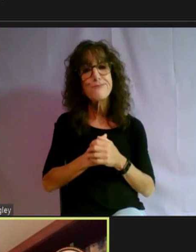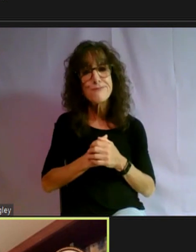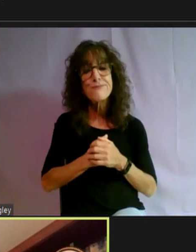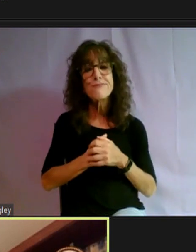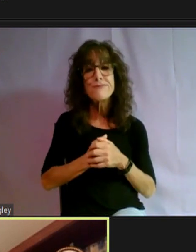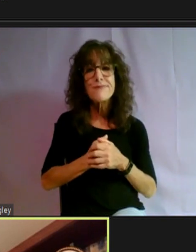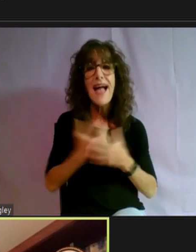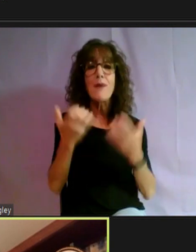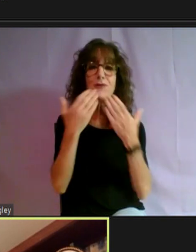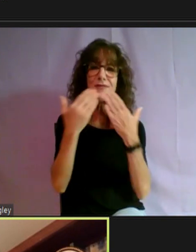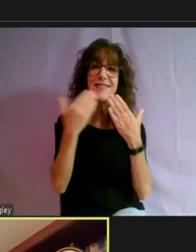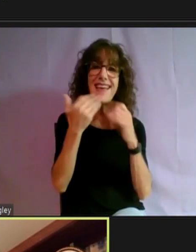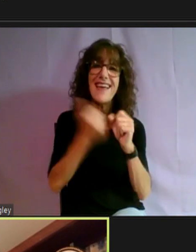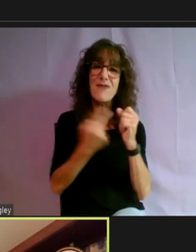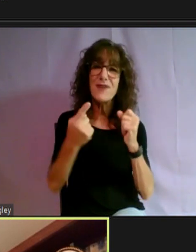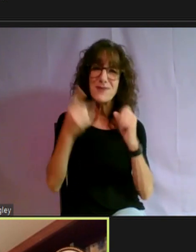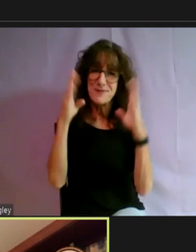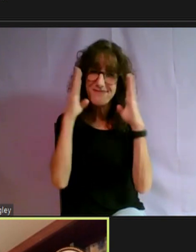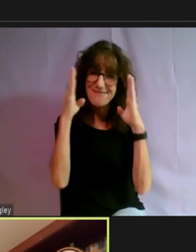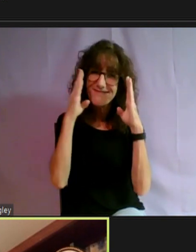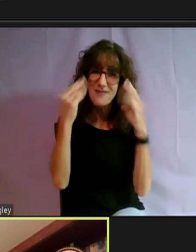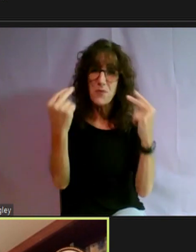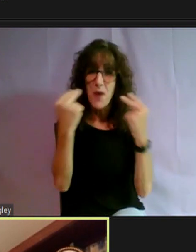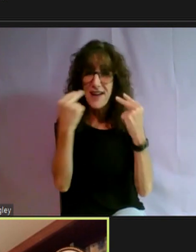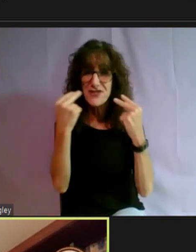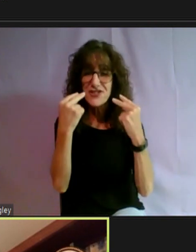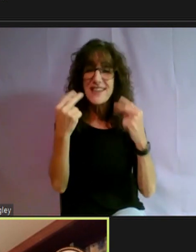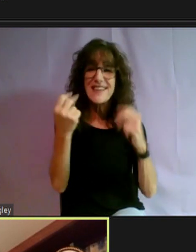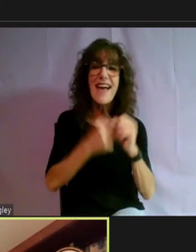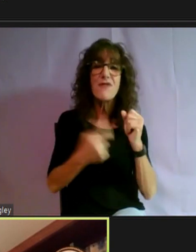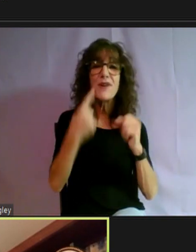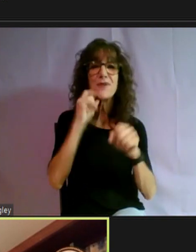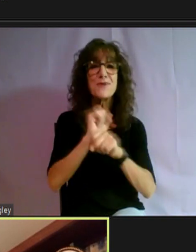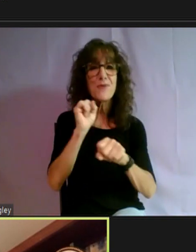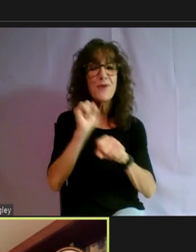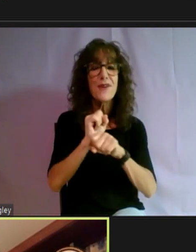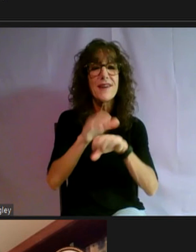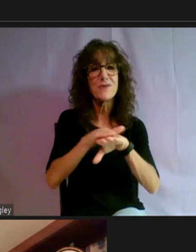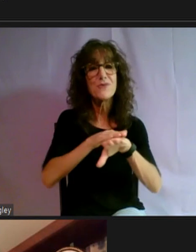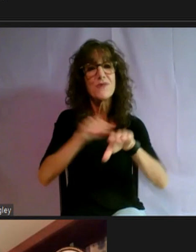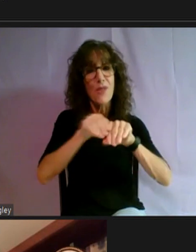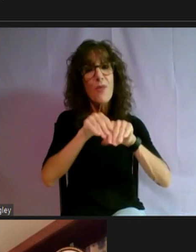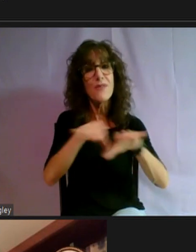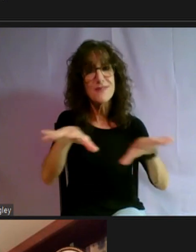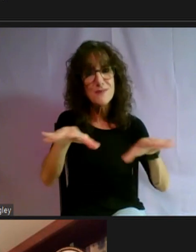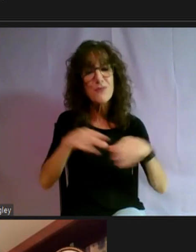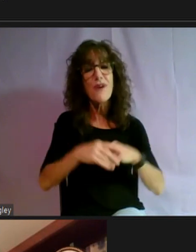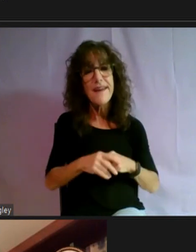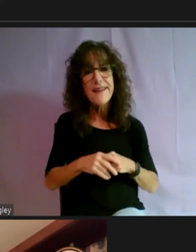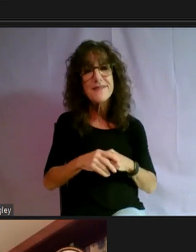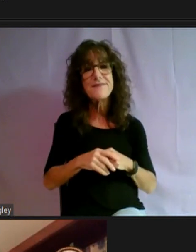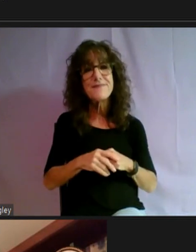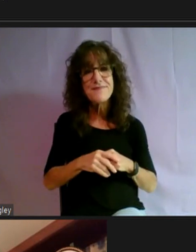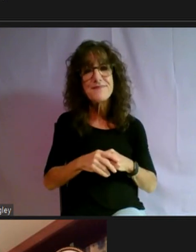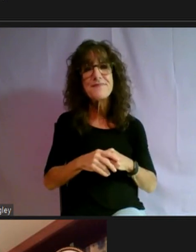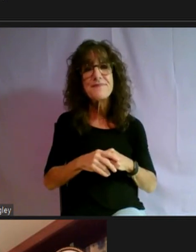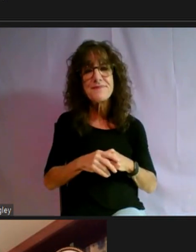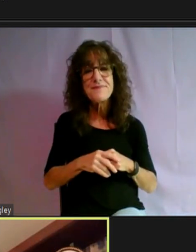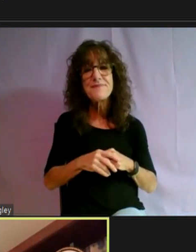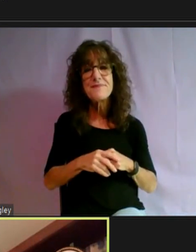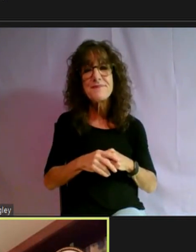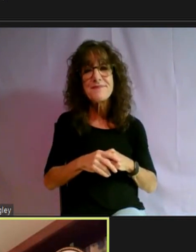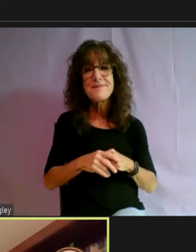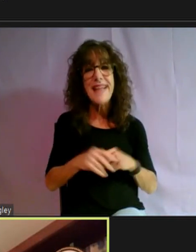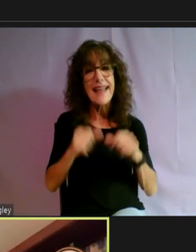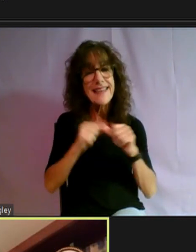I want to thank everybody who's listening. Thank everybody who's working to slow the spread of this thing, and keep